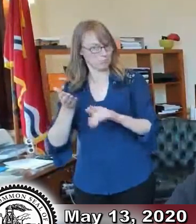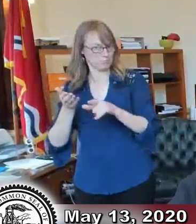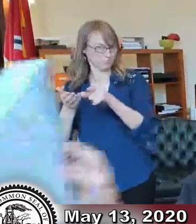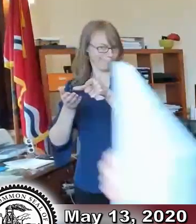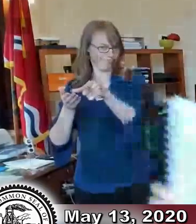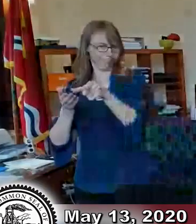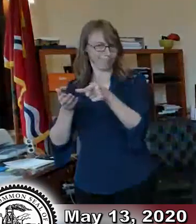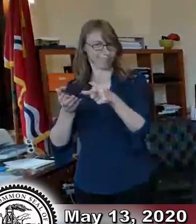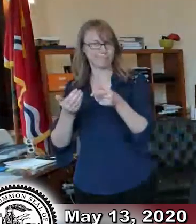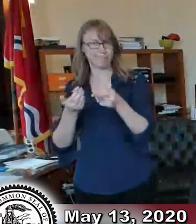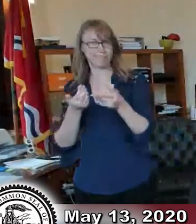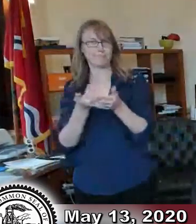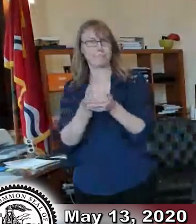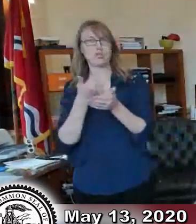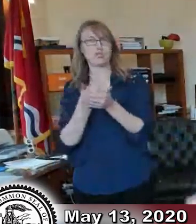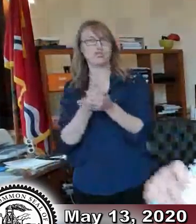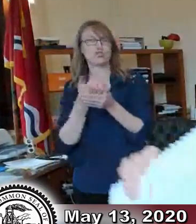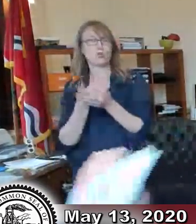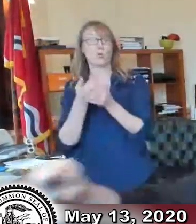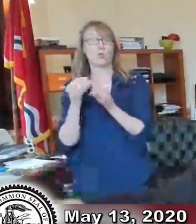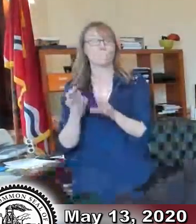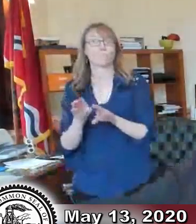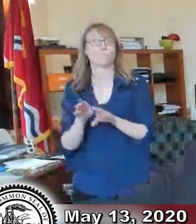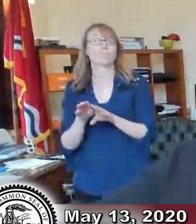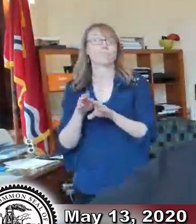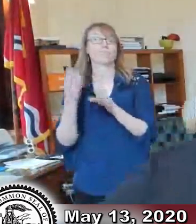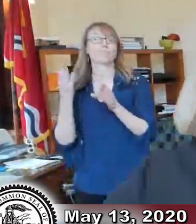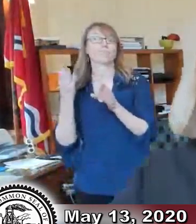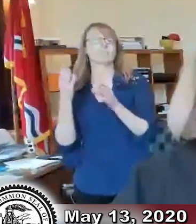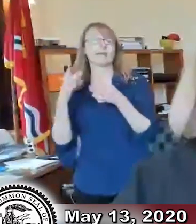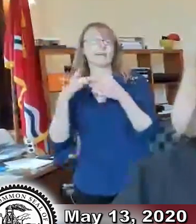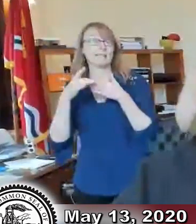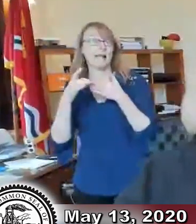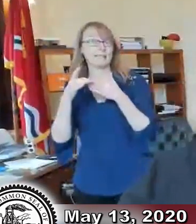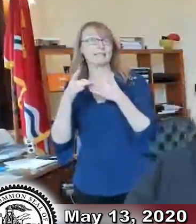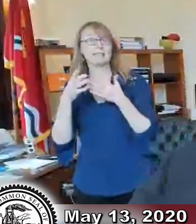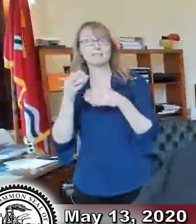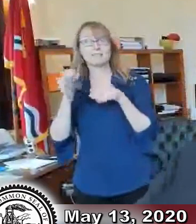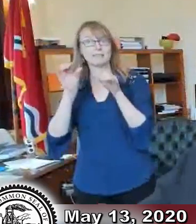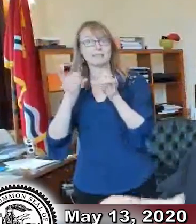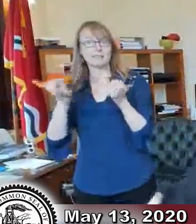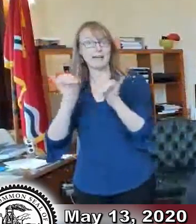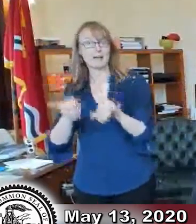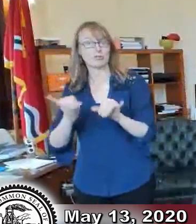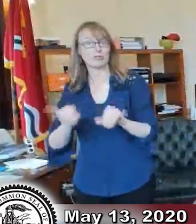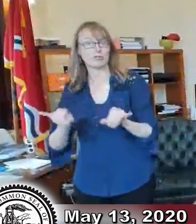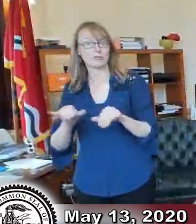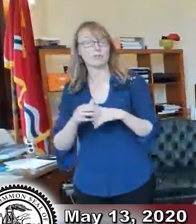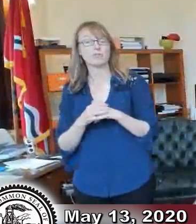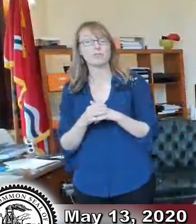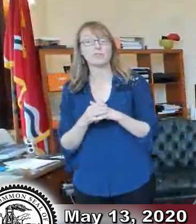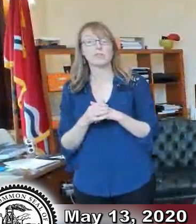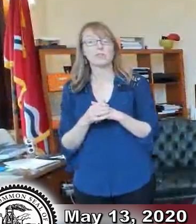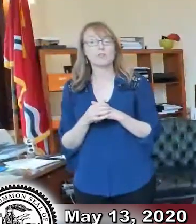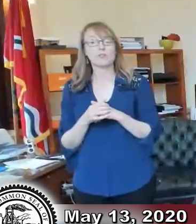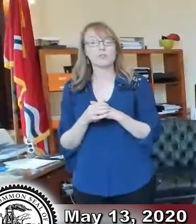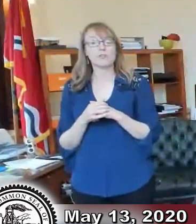reopening standards and guidance here. So it has to, stores still have a lot